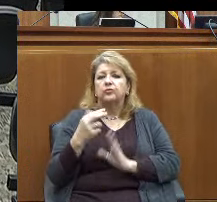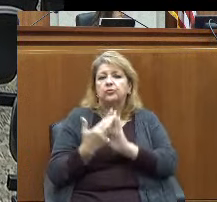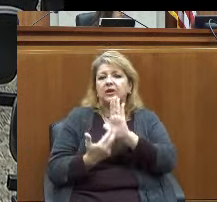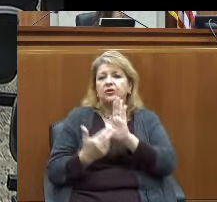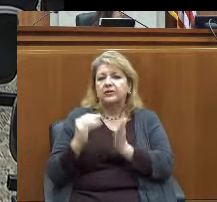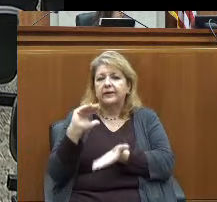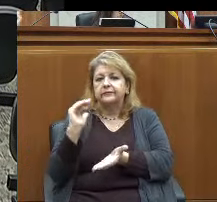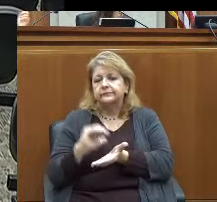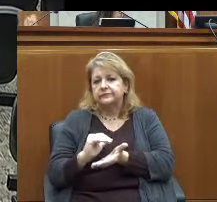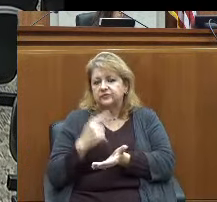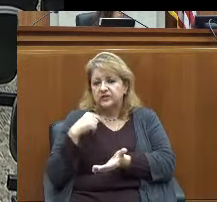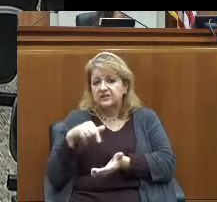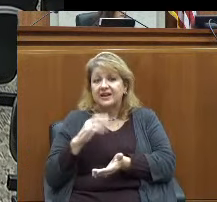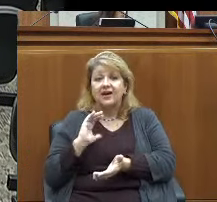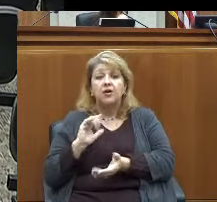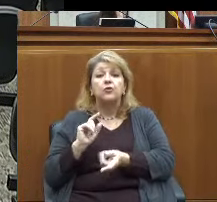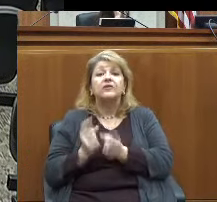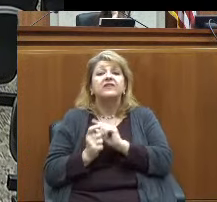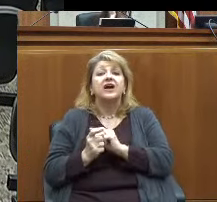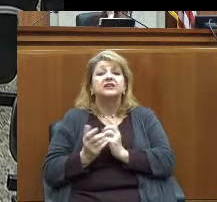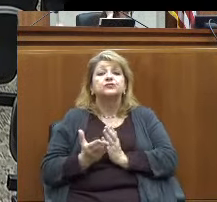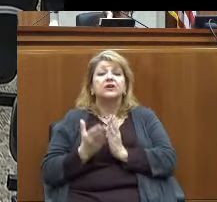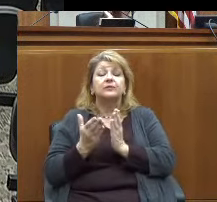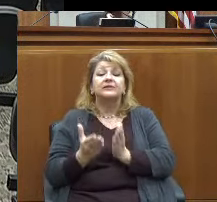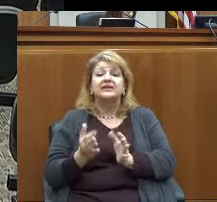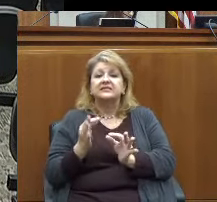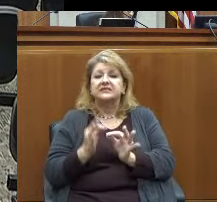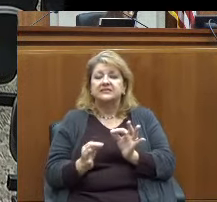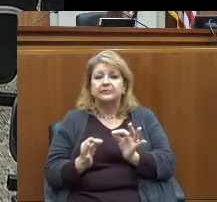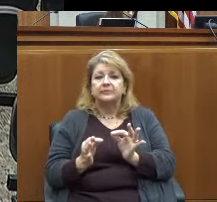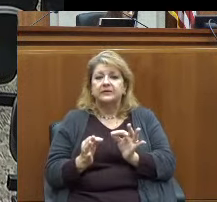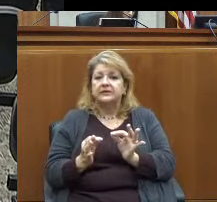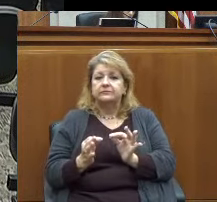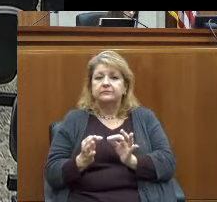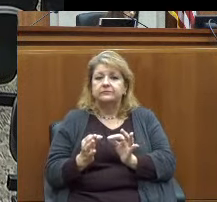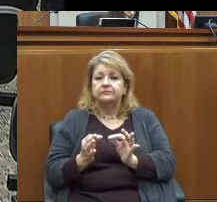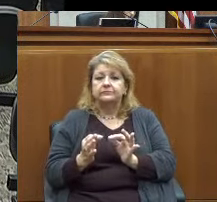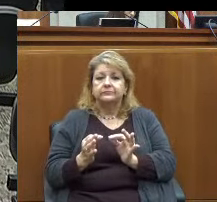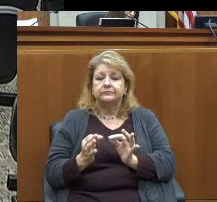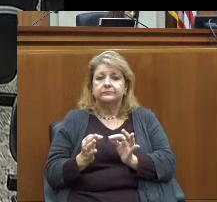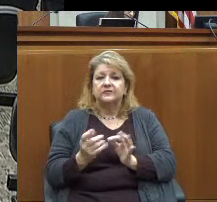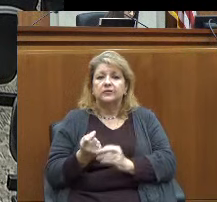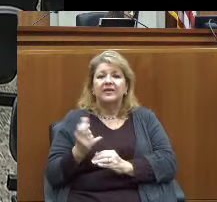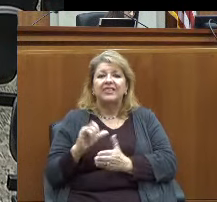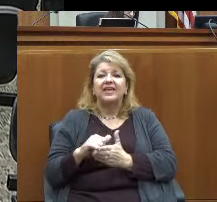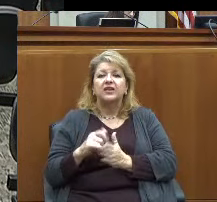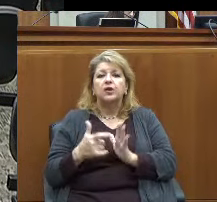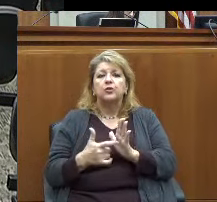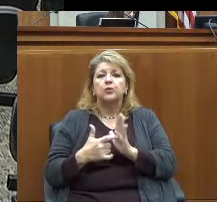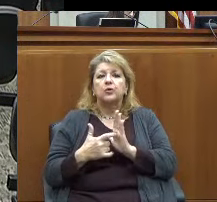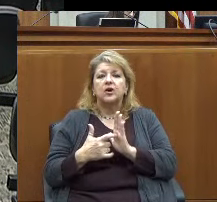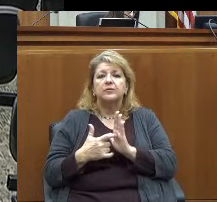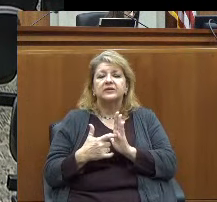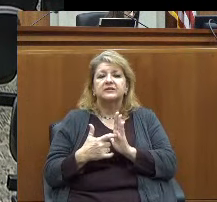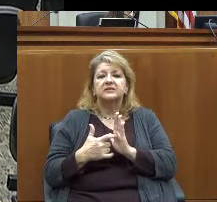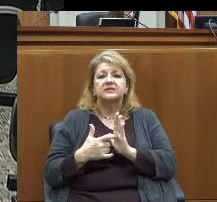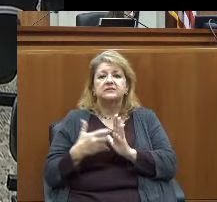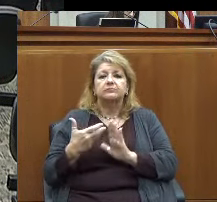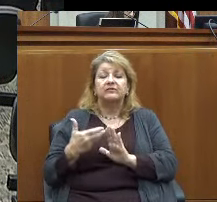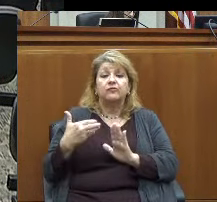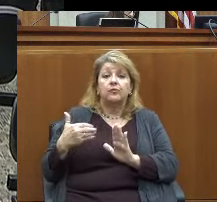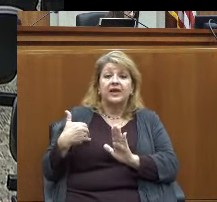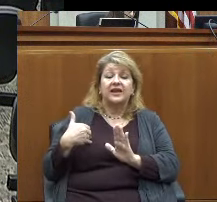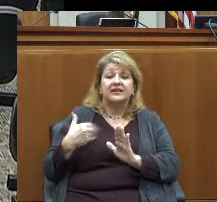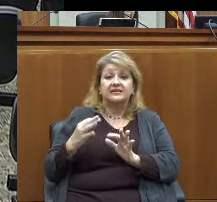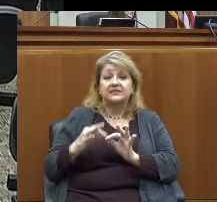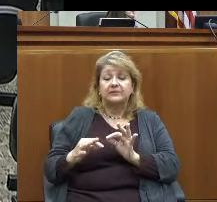revised recommendation simply takes out the requirements that previously existed, and it's